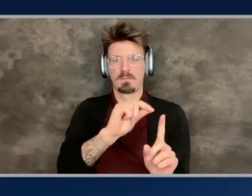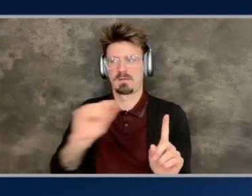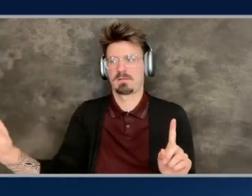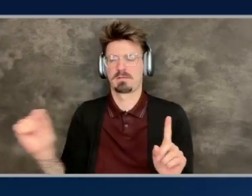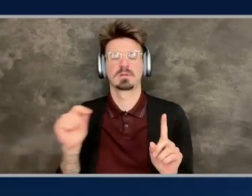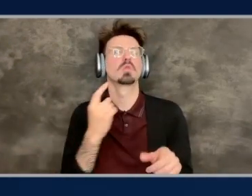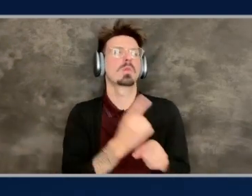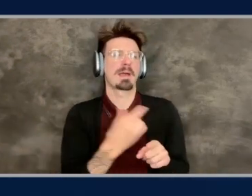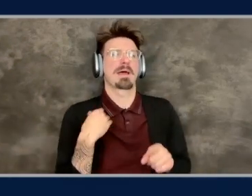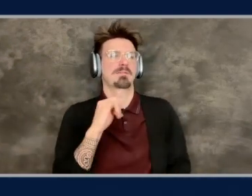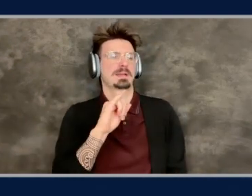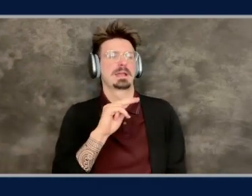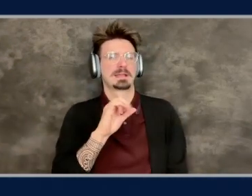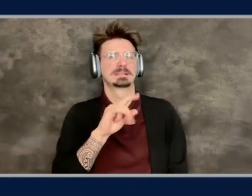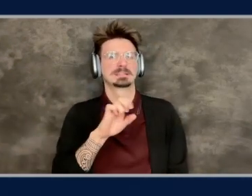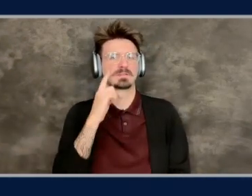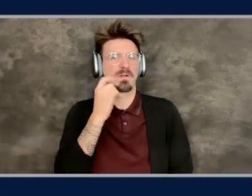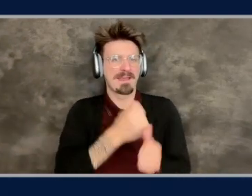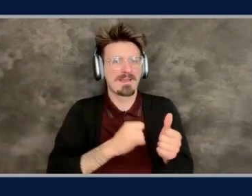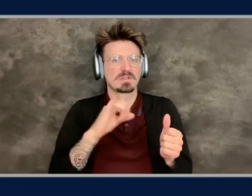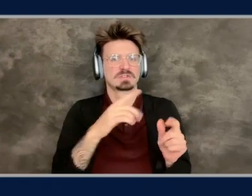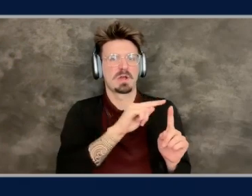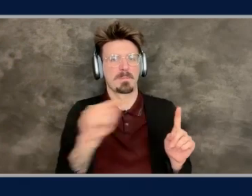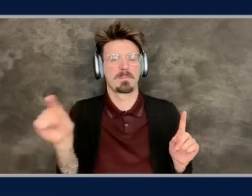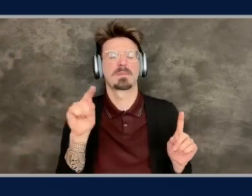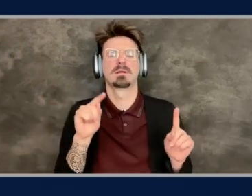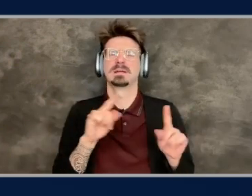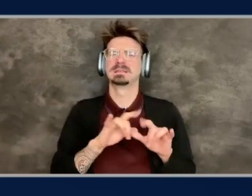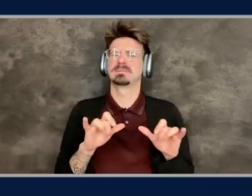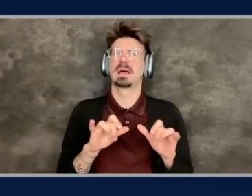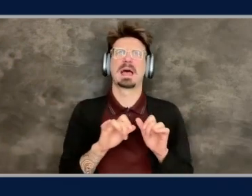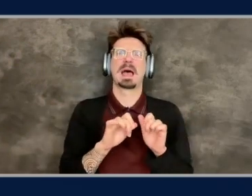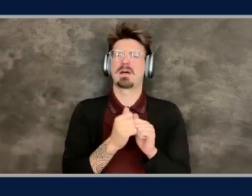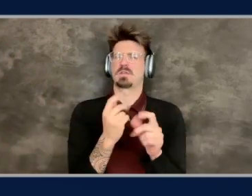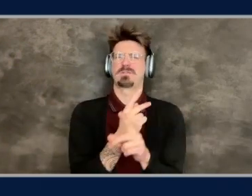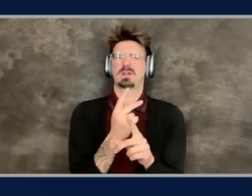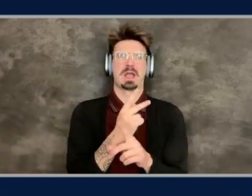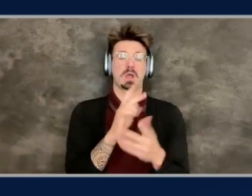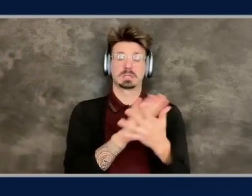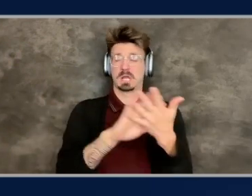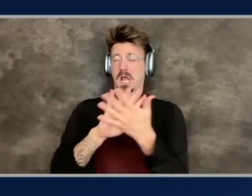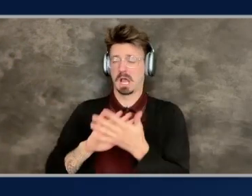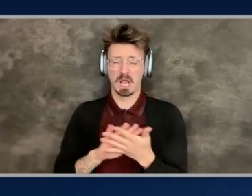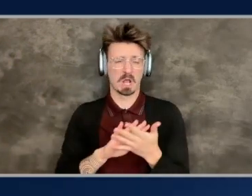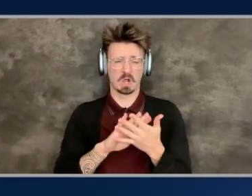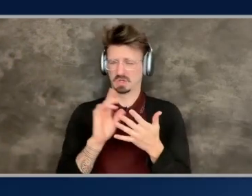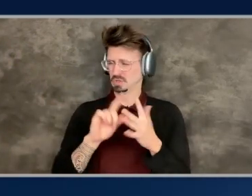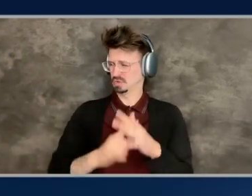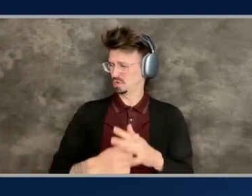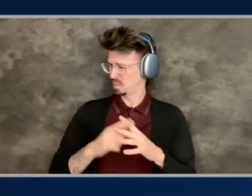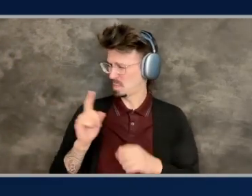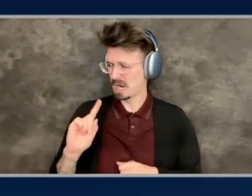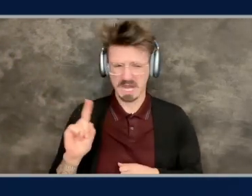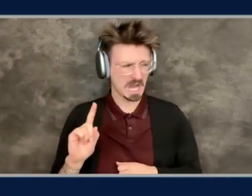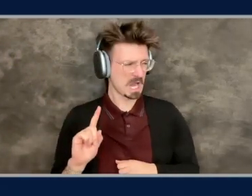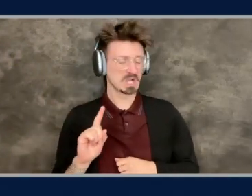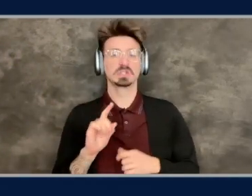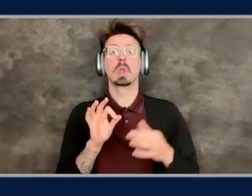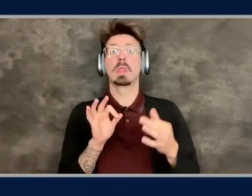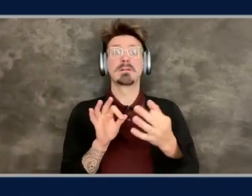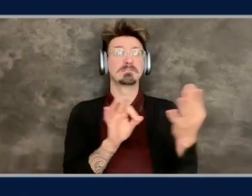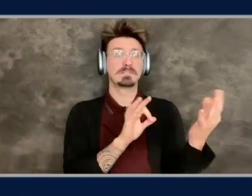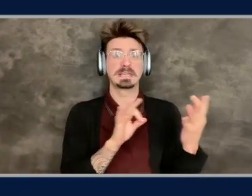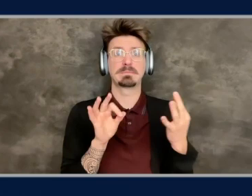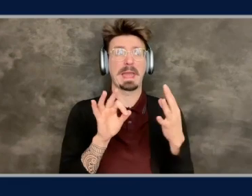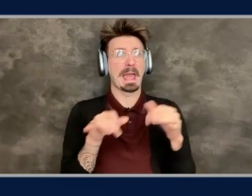the same time, that can mean, how do you figure out, where do you get started? And we get a lot of feedback from customers who say, exactly how do I